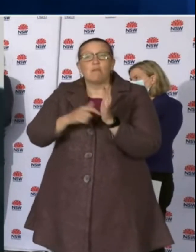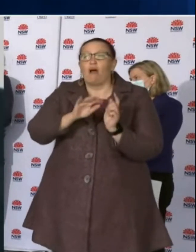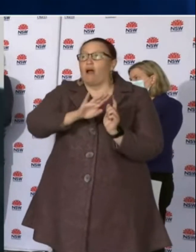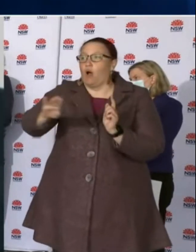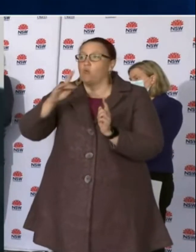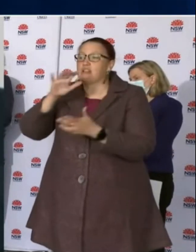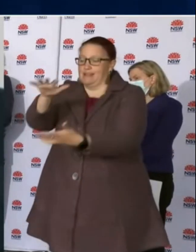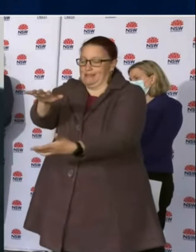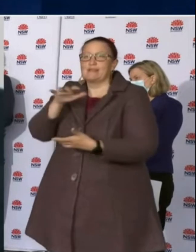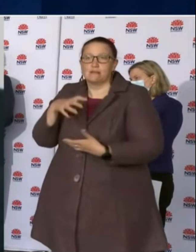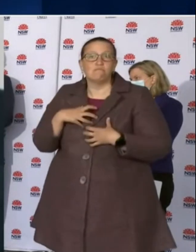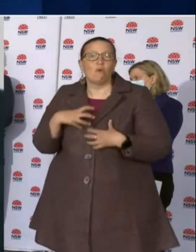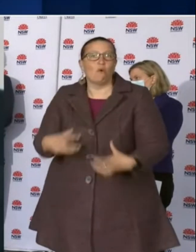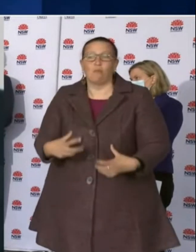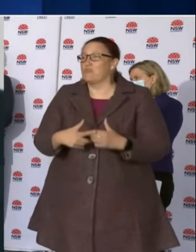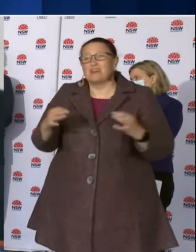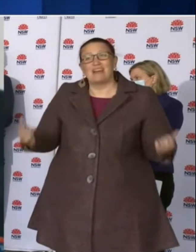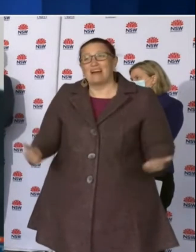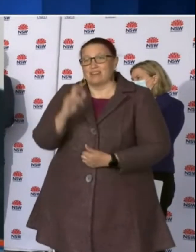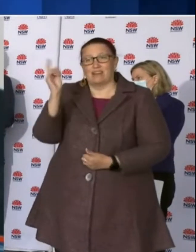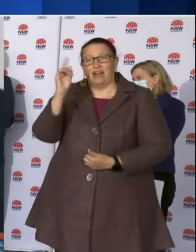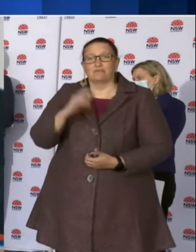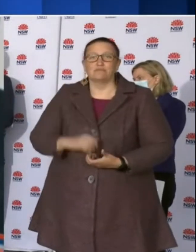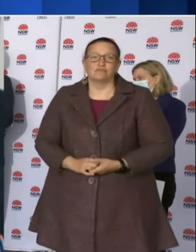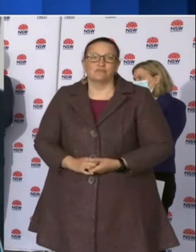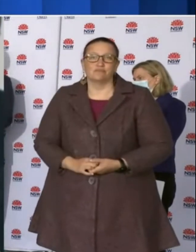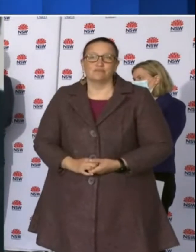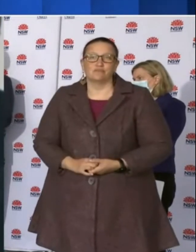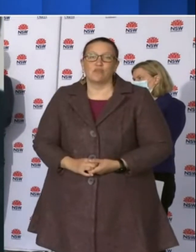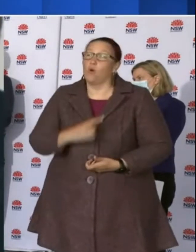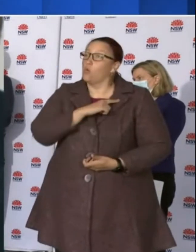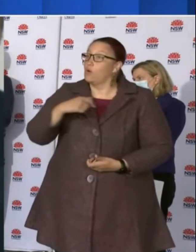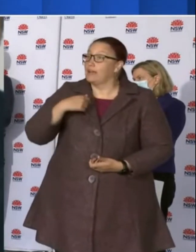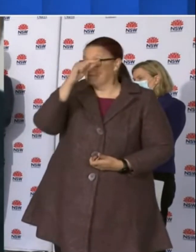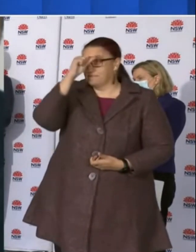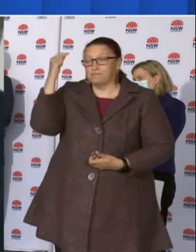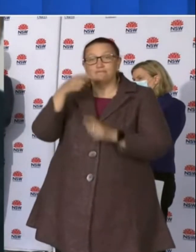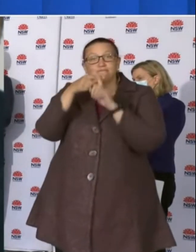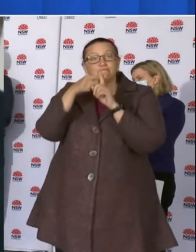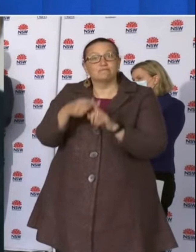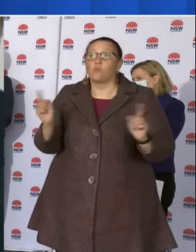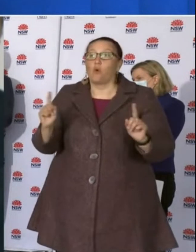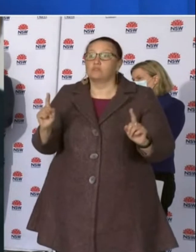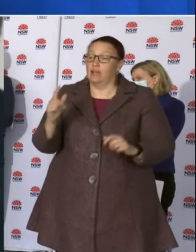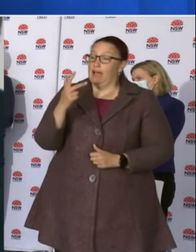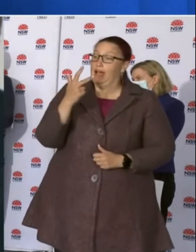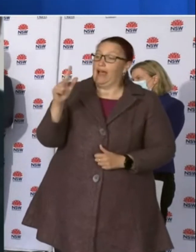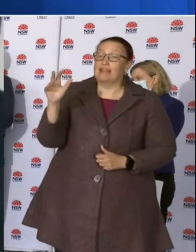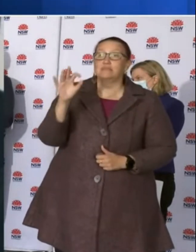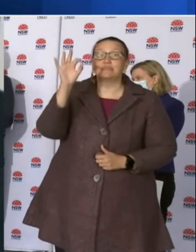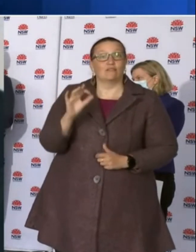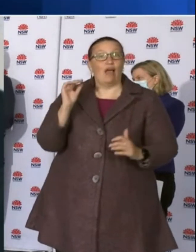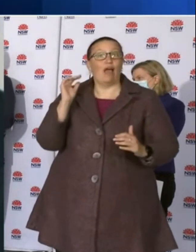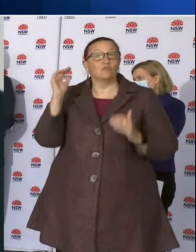our target, 10 million jabs, or 80% of the adult population, is about 60% of the population all round. And what we've